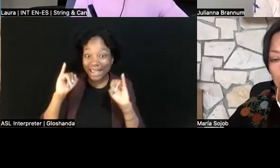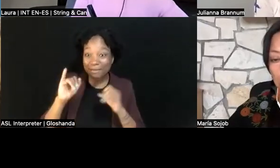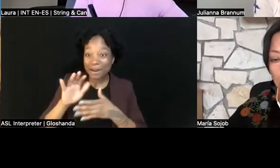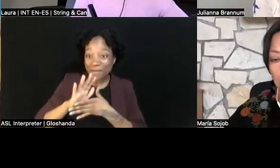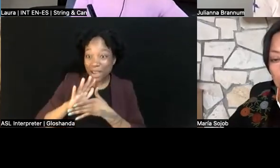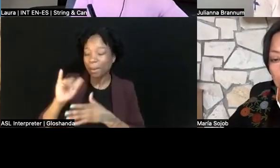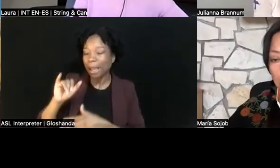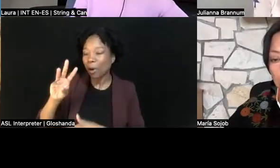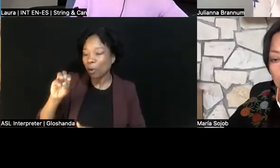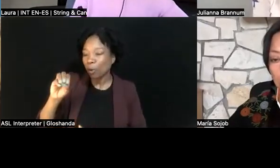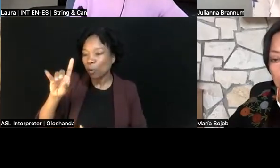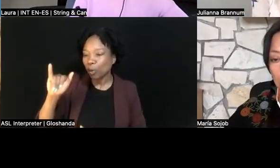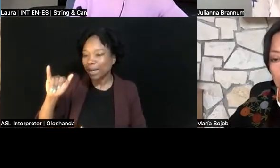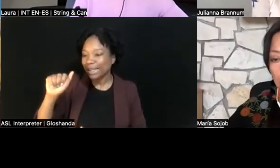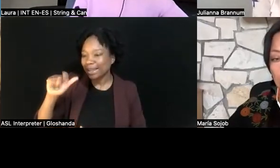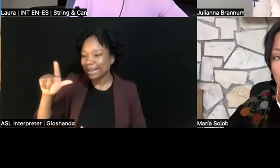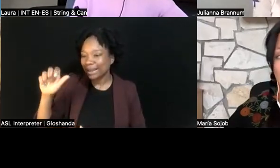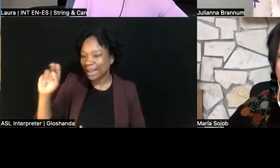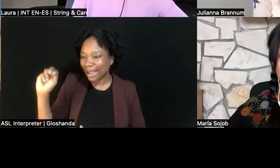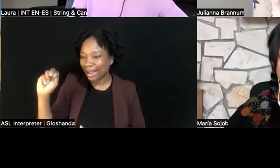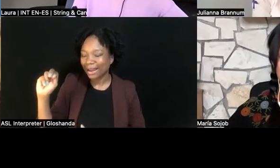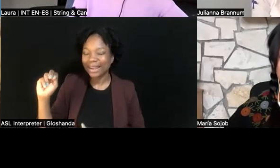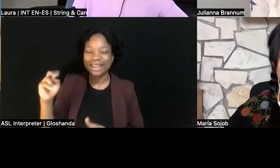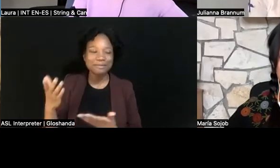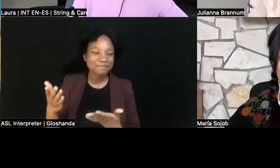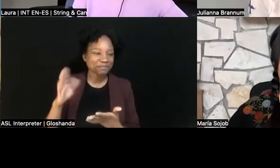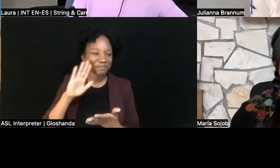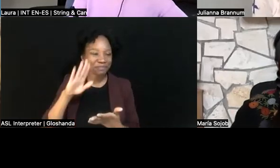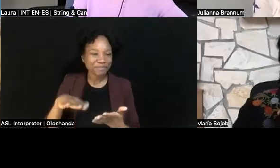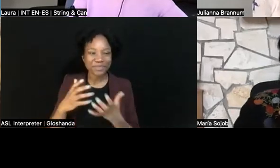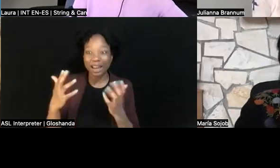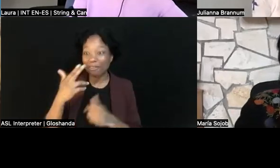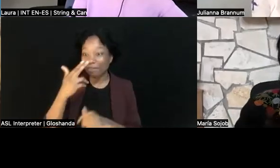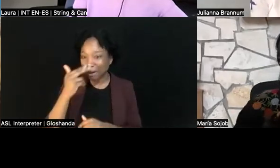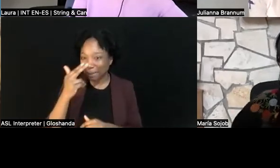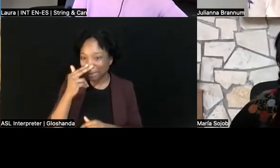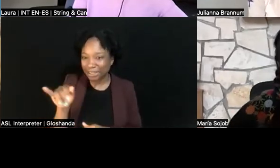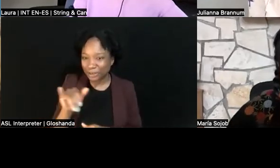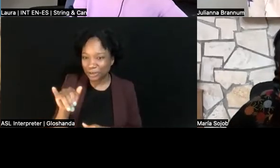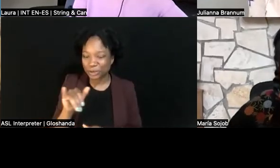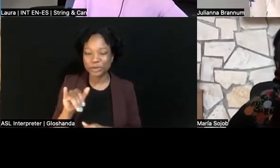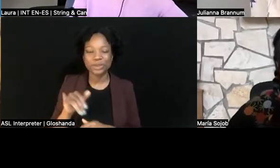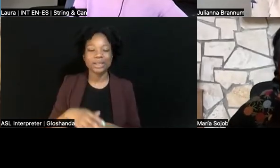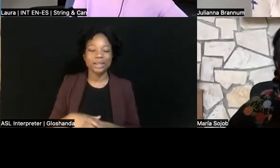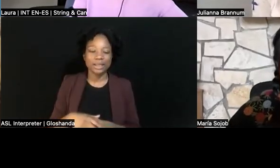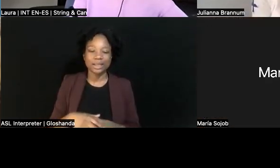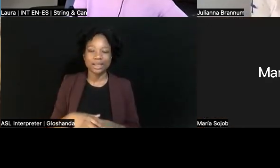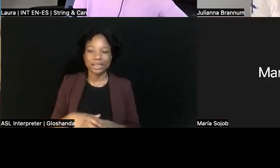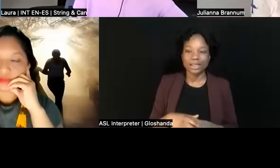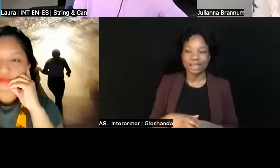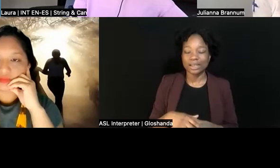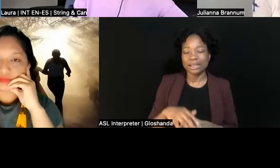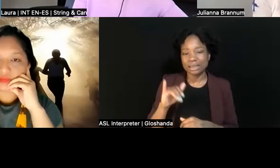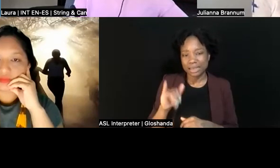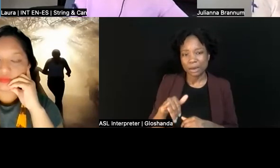Allen films and, you know, a lot of comedy too. And it was, while that